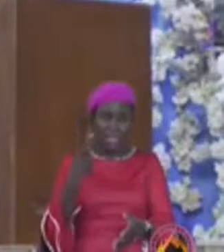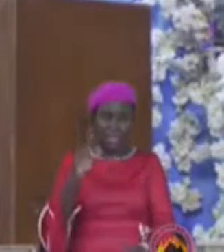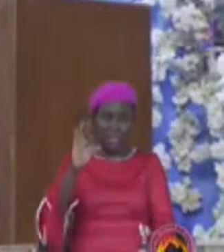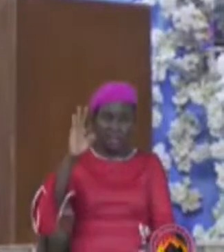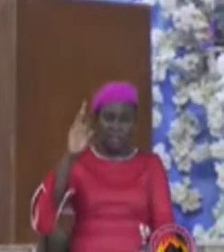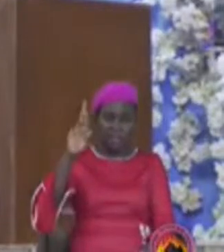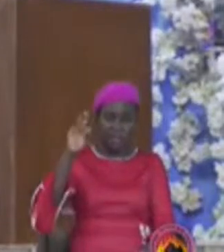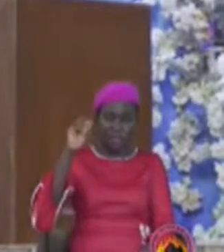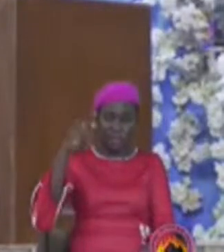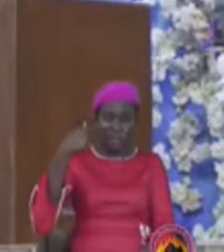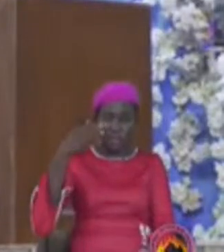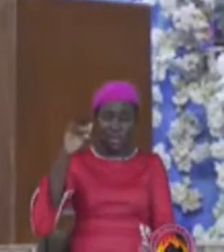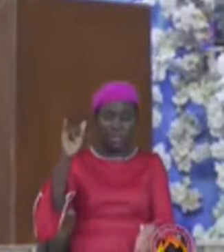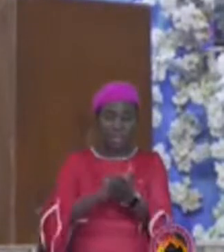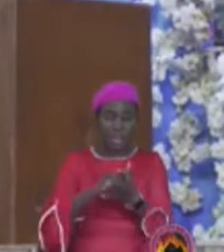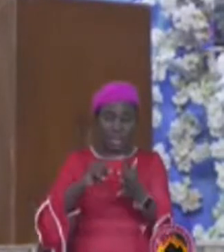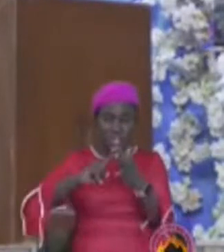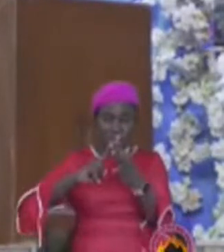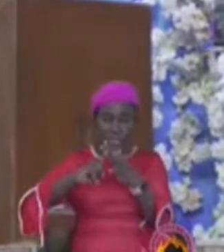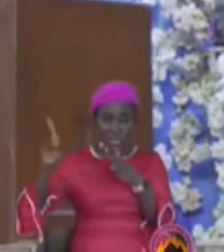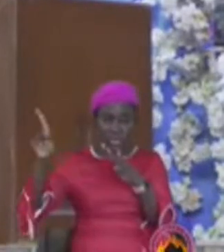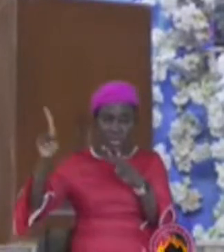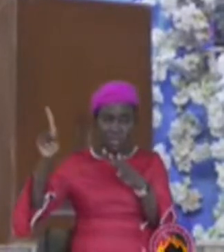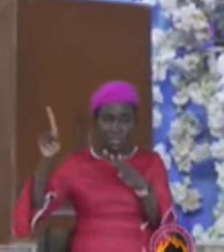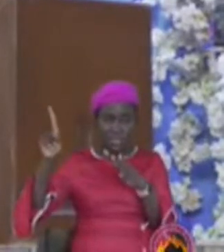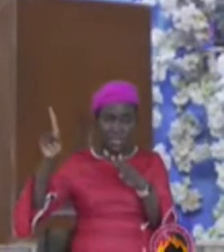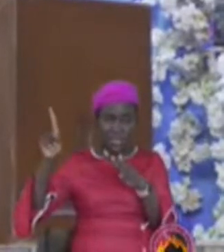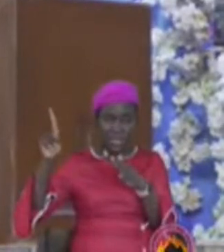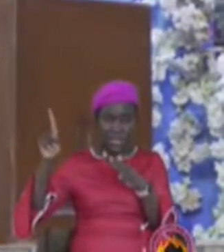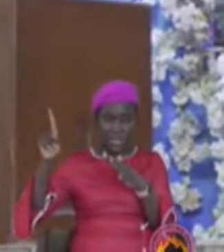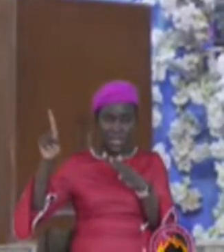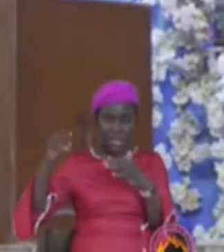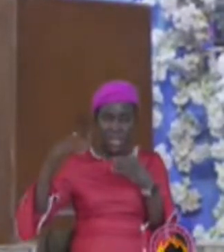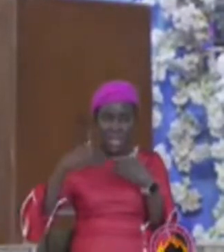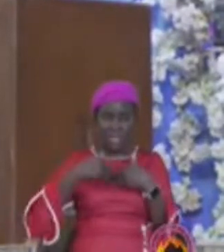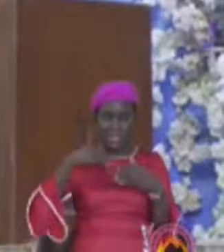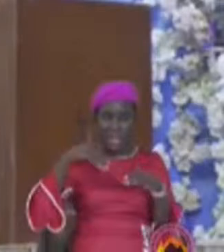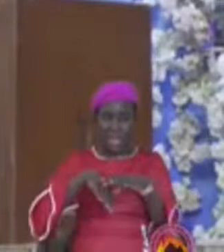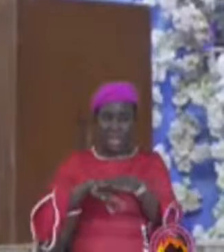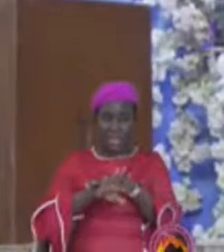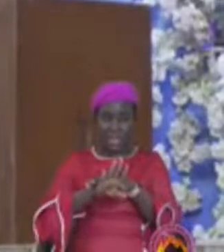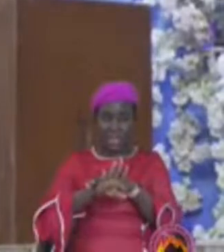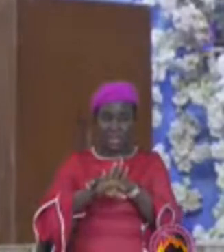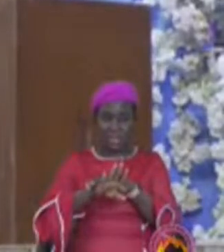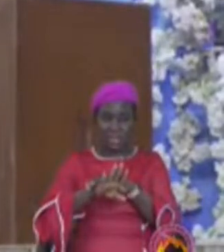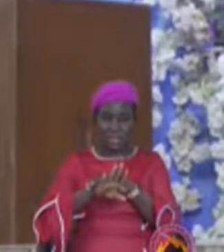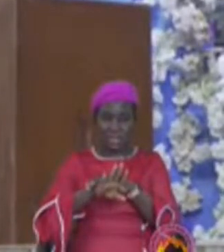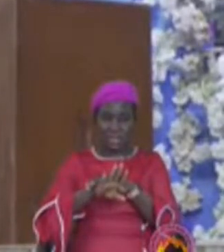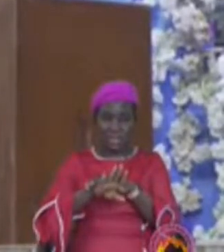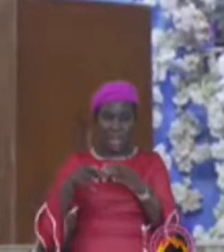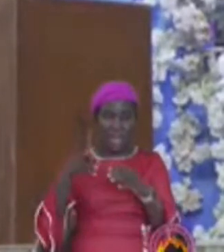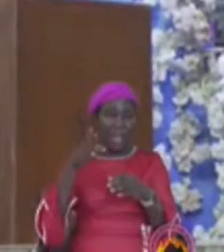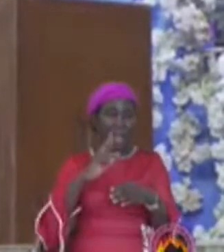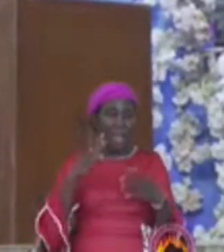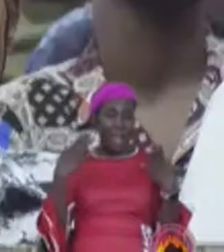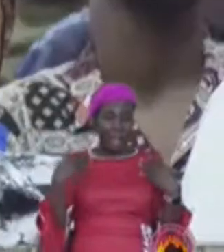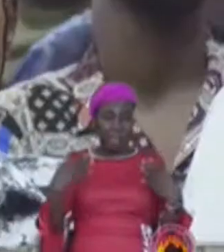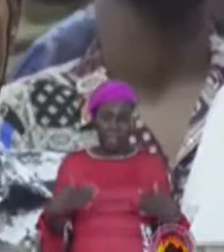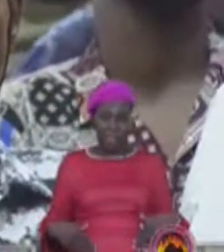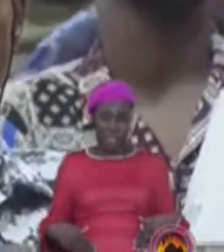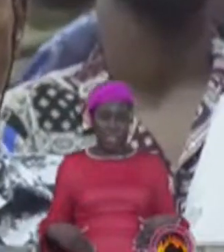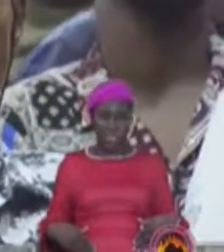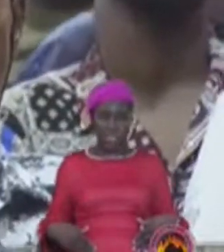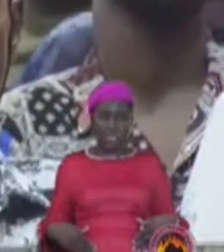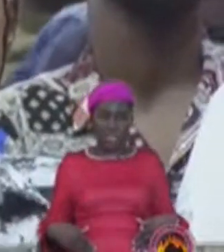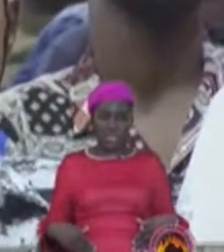The frog that disappeared has entered into her body.